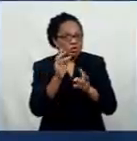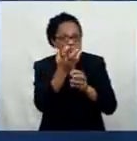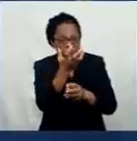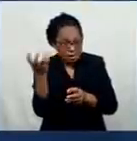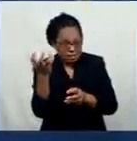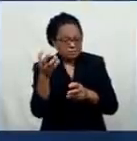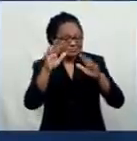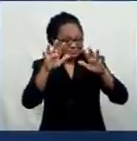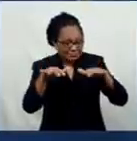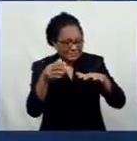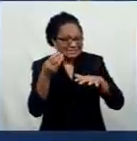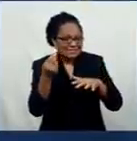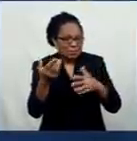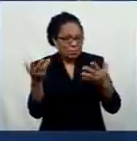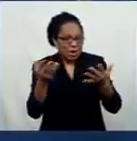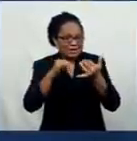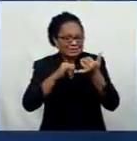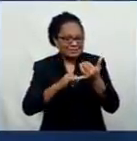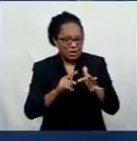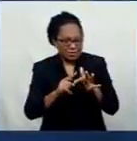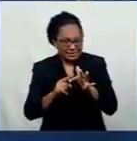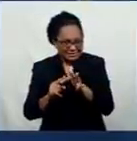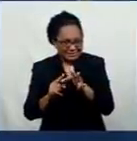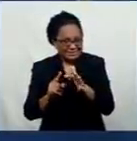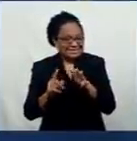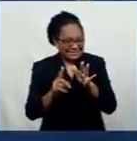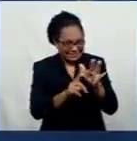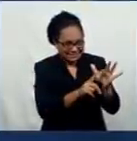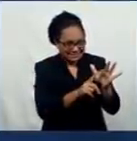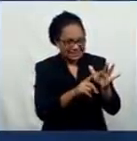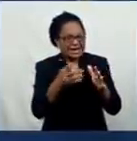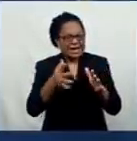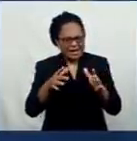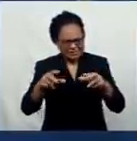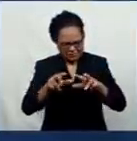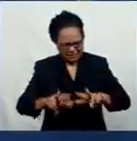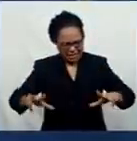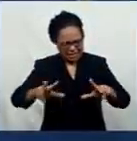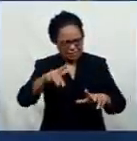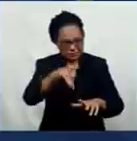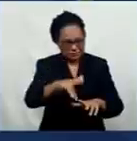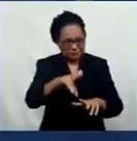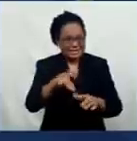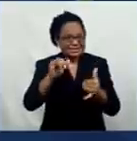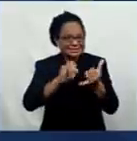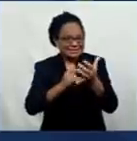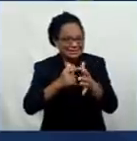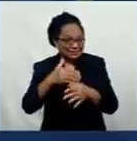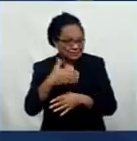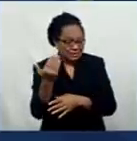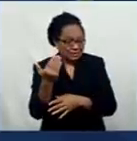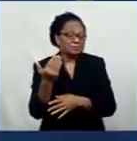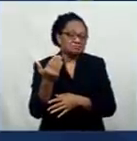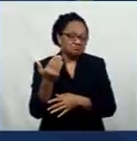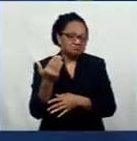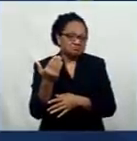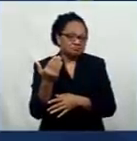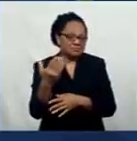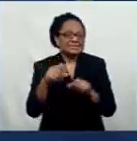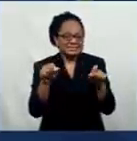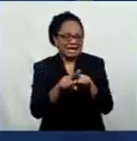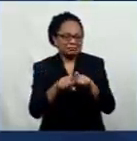brief showers over the southeastern parts and the interior of the larger islands. The outlook for Saturday is very much